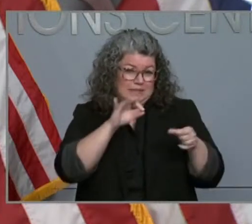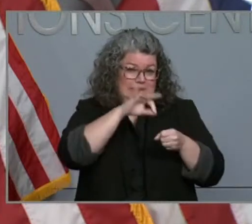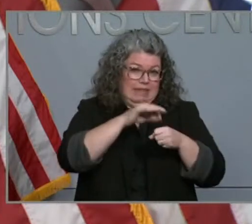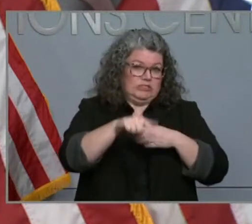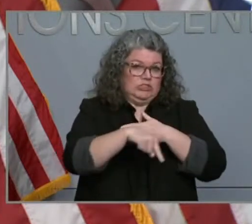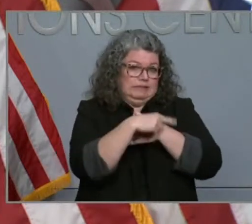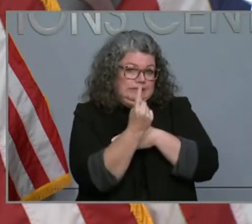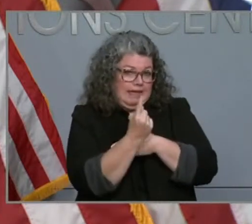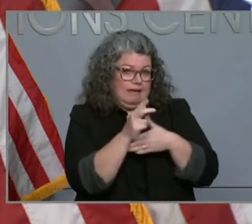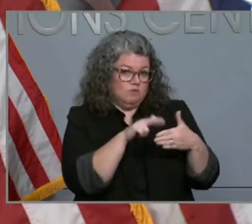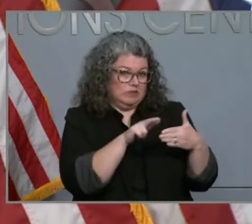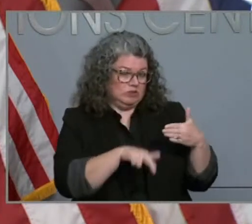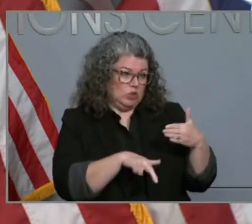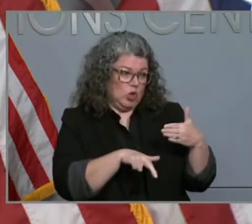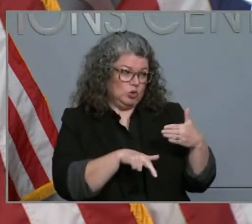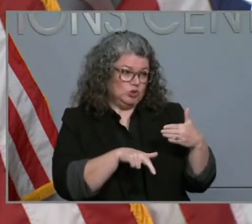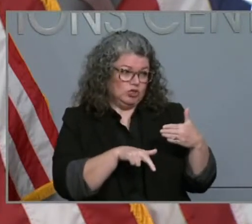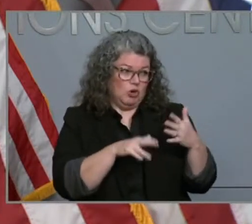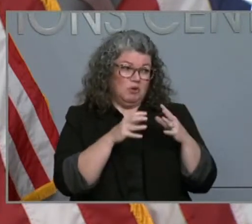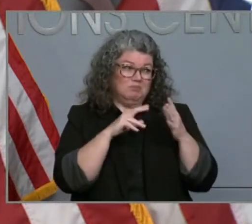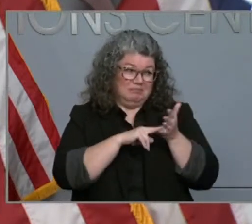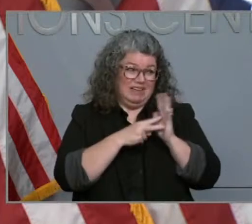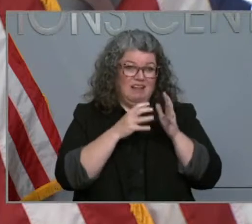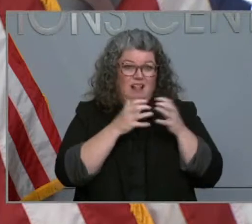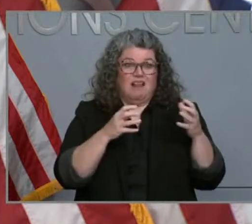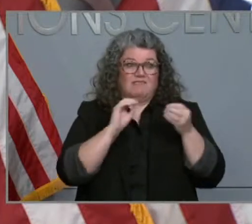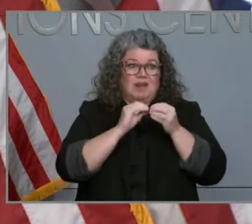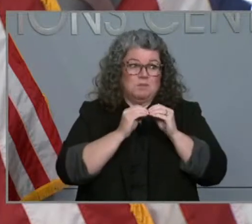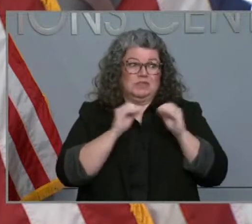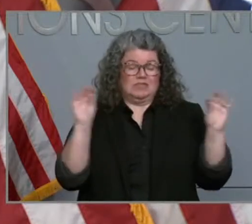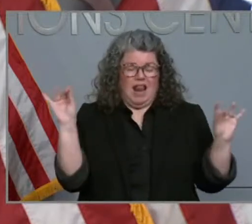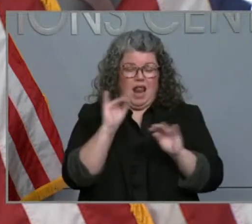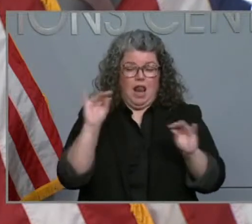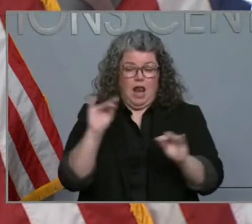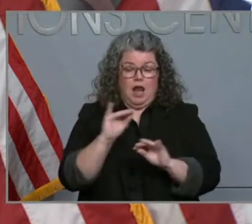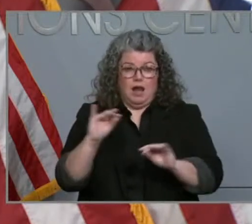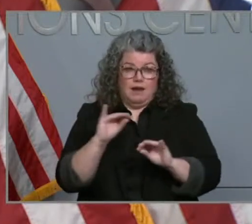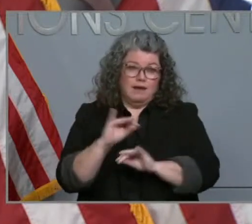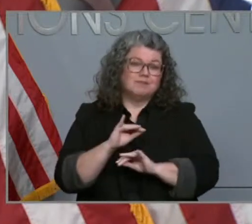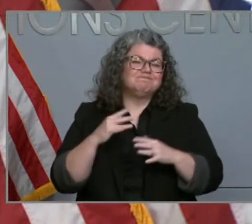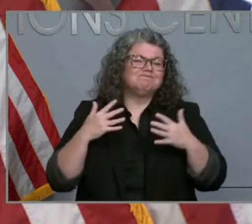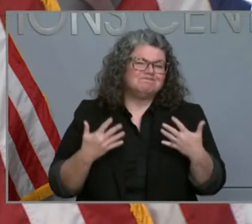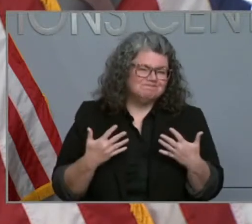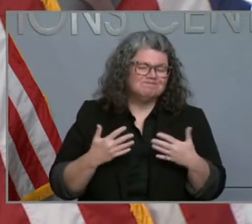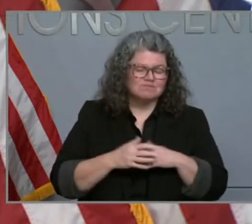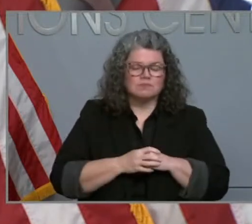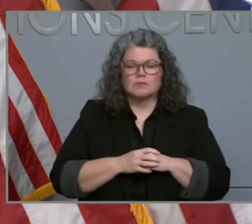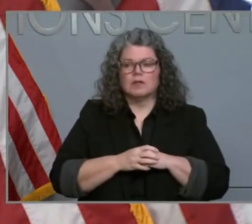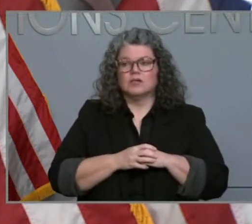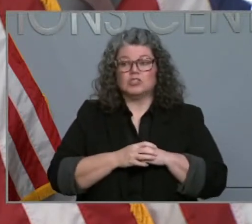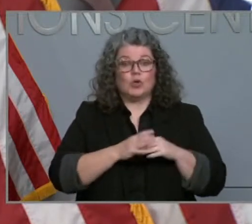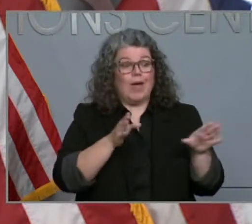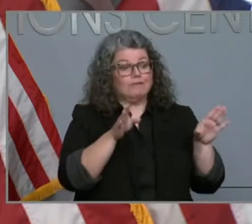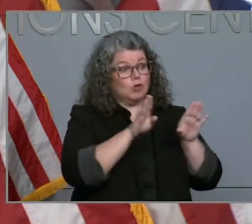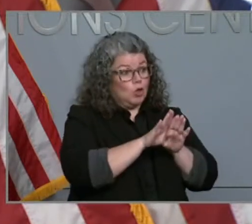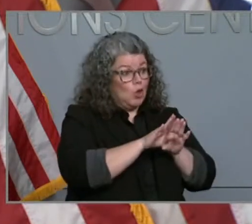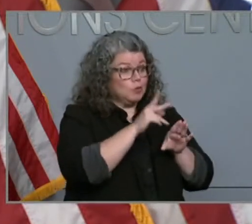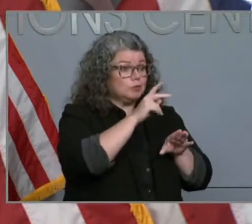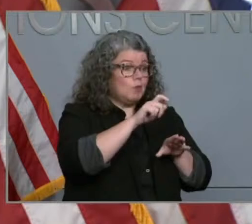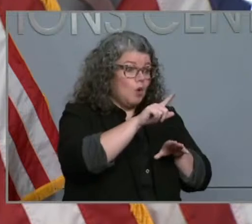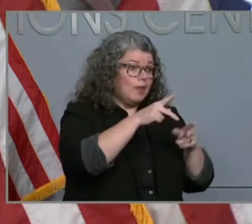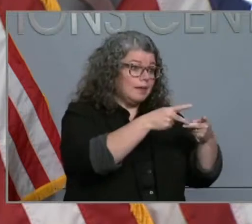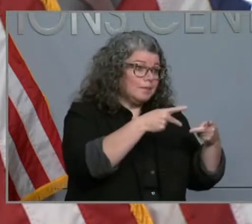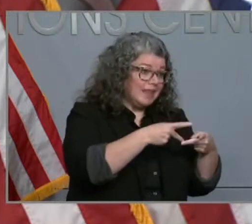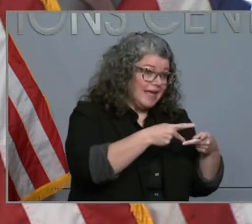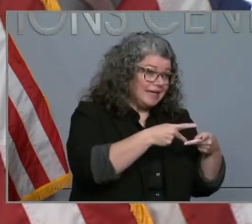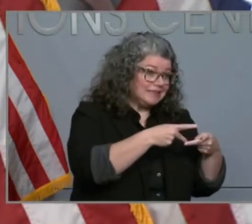And those are going to be sporadic too, because in order to, you've got to close down your polling site